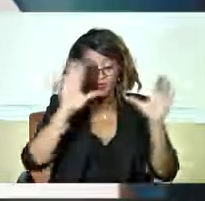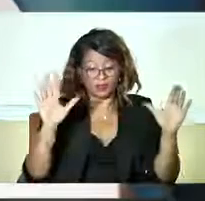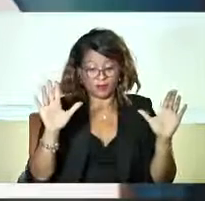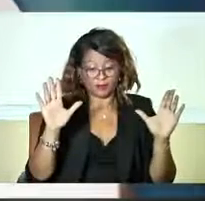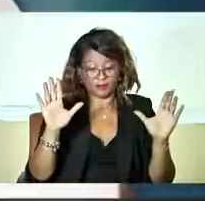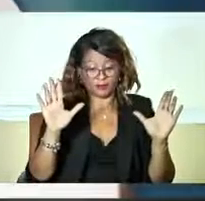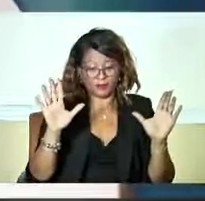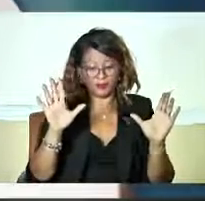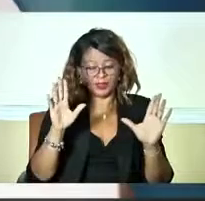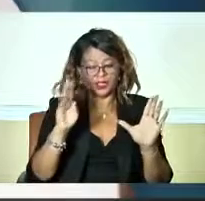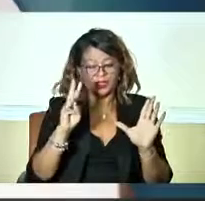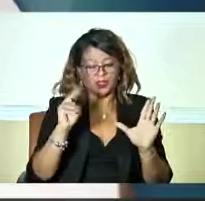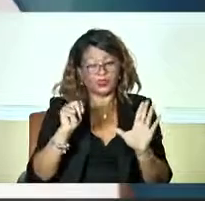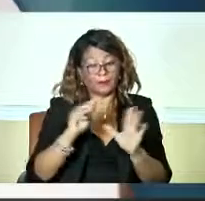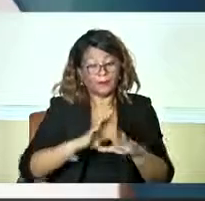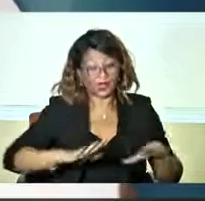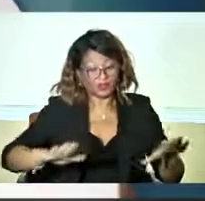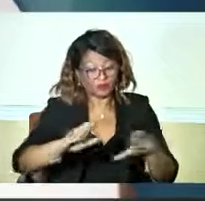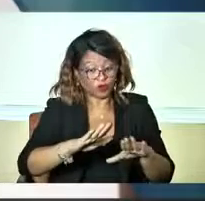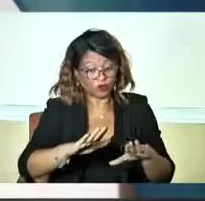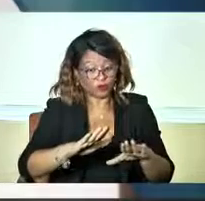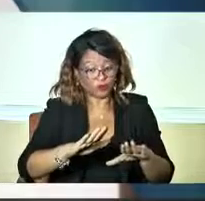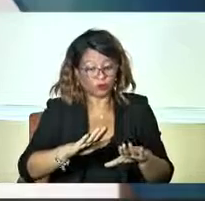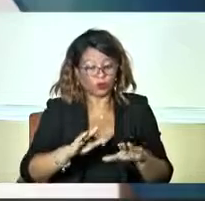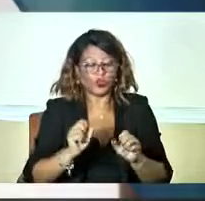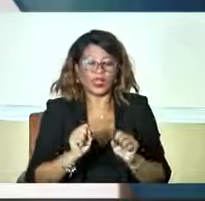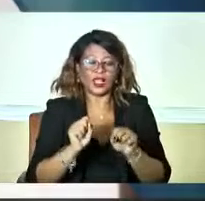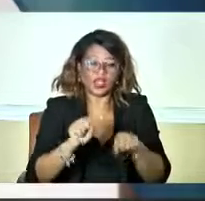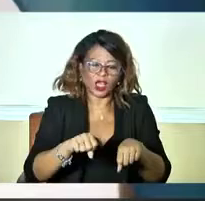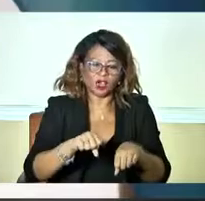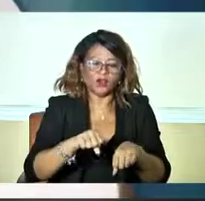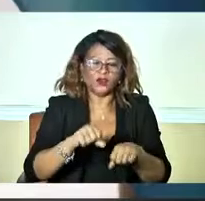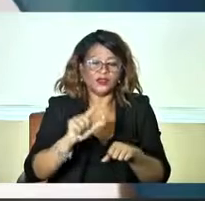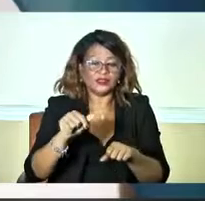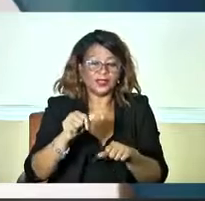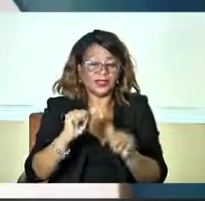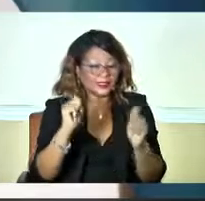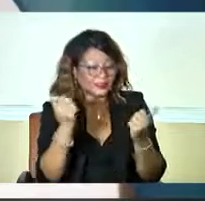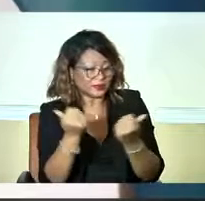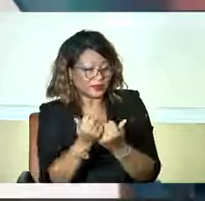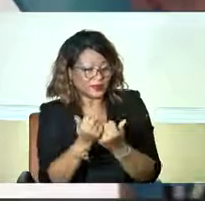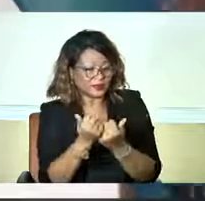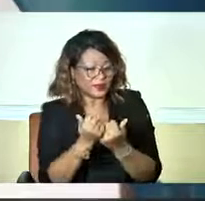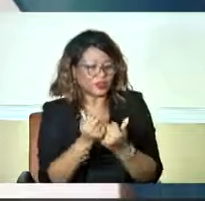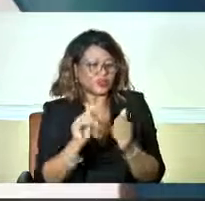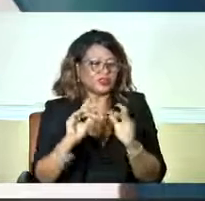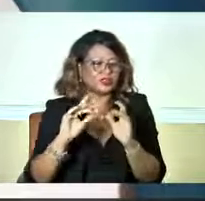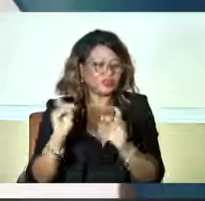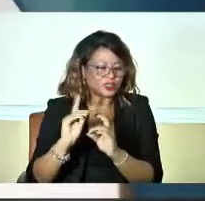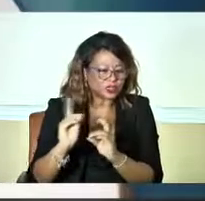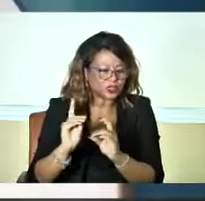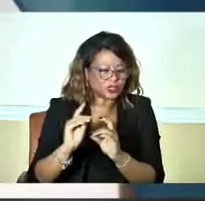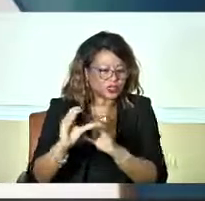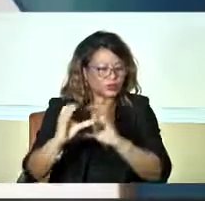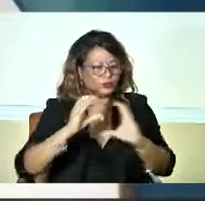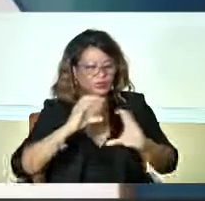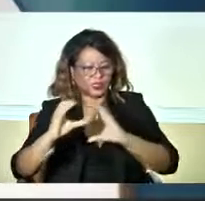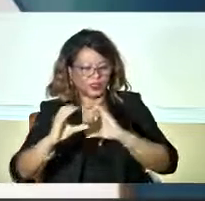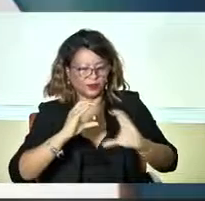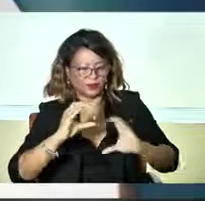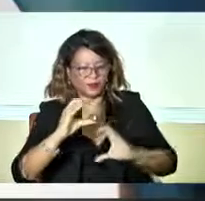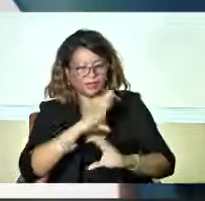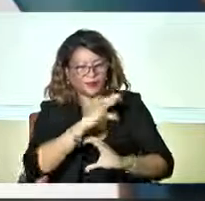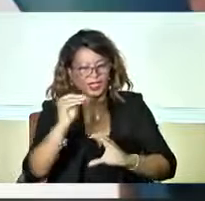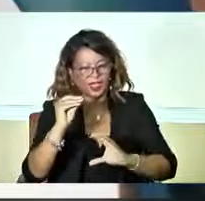the interoperability platform allows agencies to digitally communicate